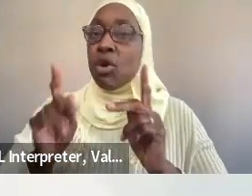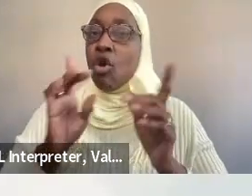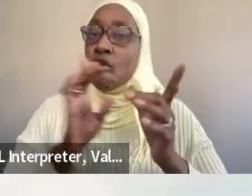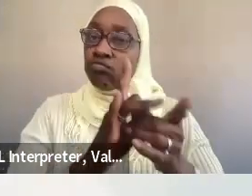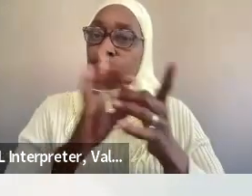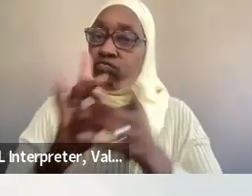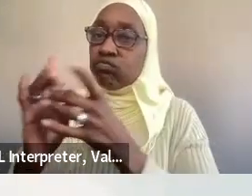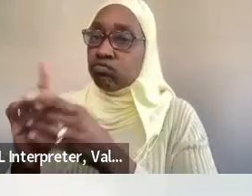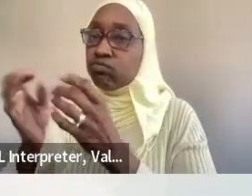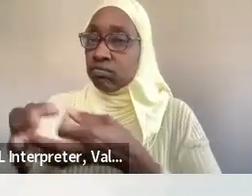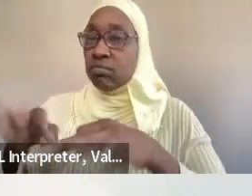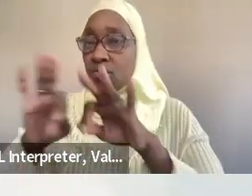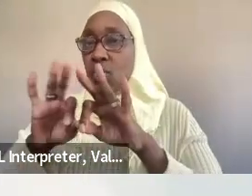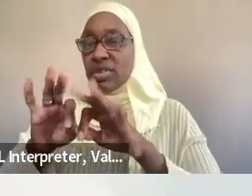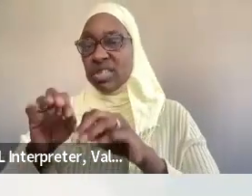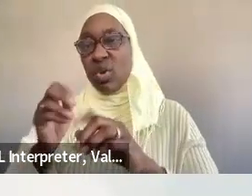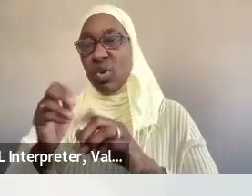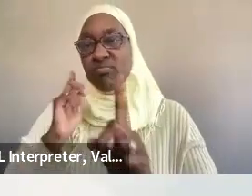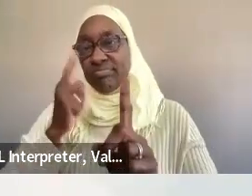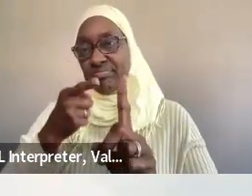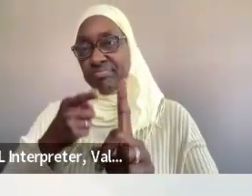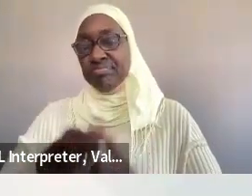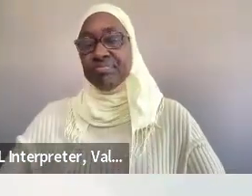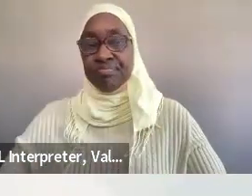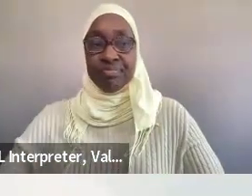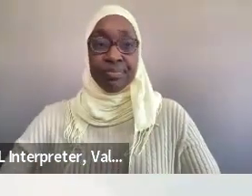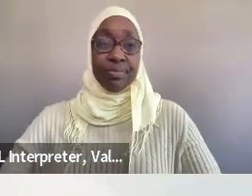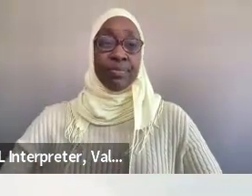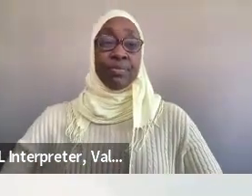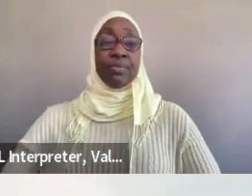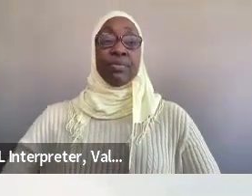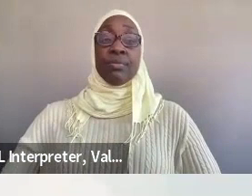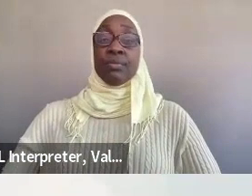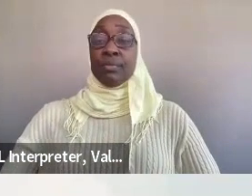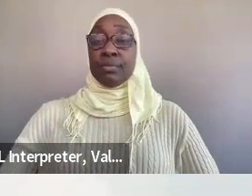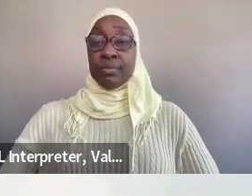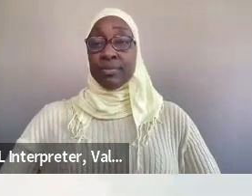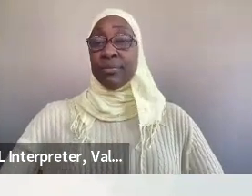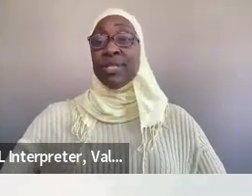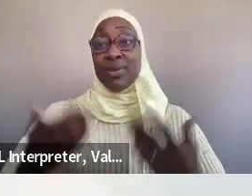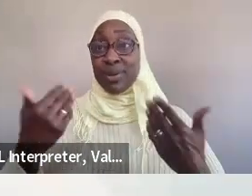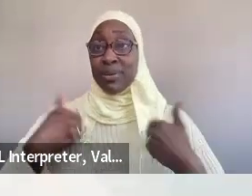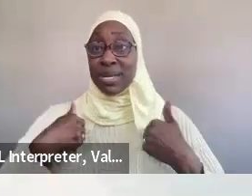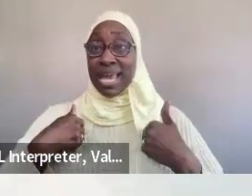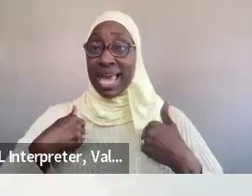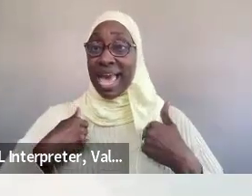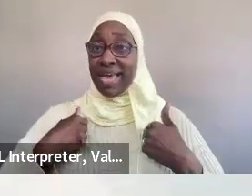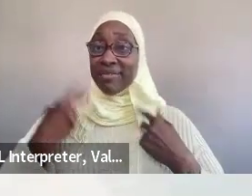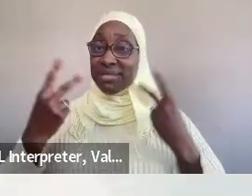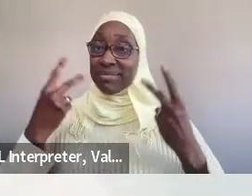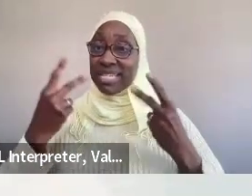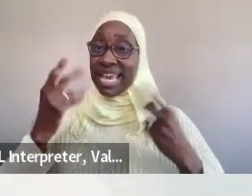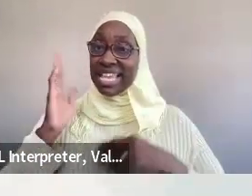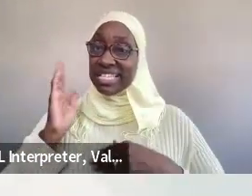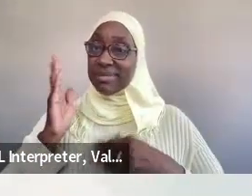working towards. We'd also love to host guest speakers in the future. We currently, since we're a new organization, we don't have funding from